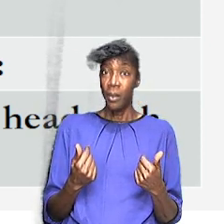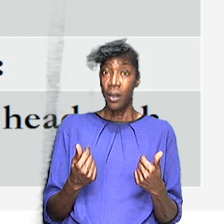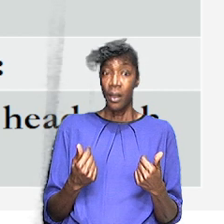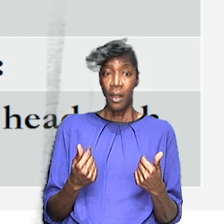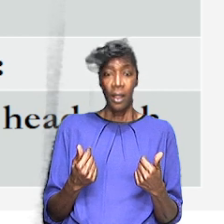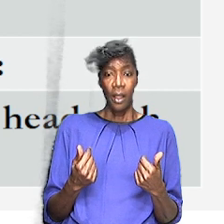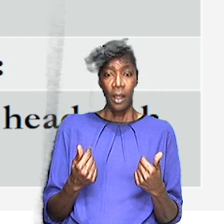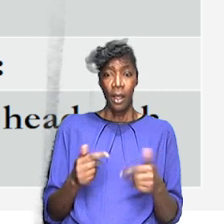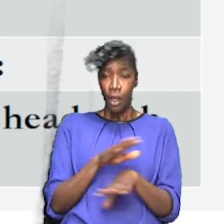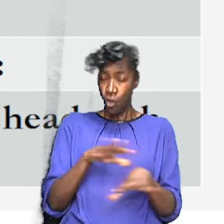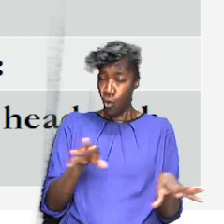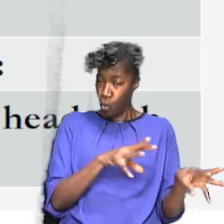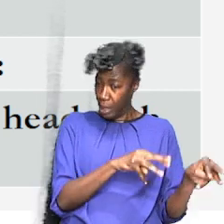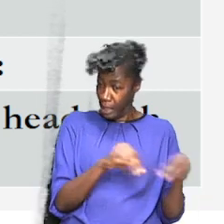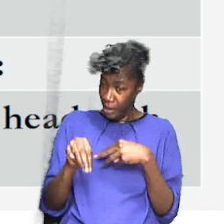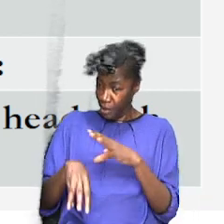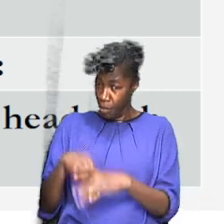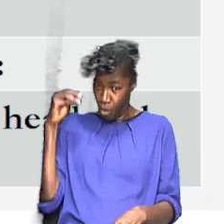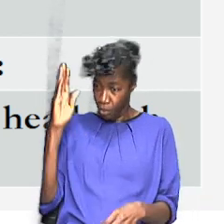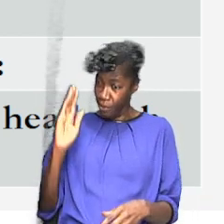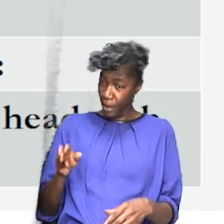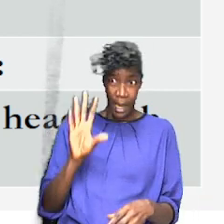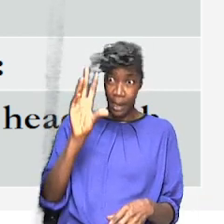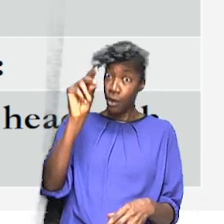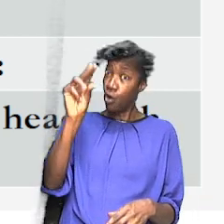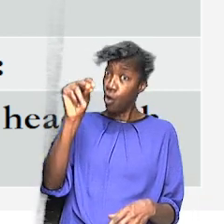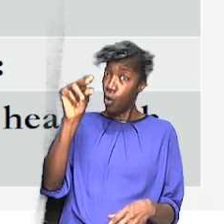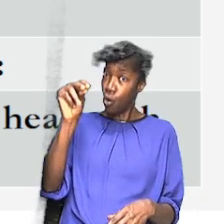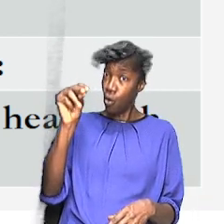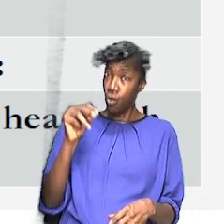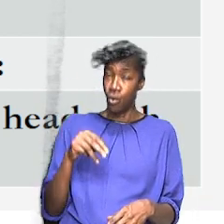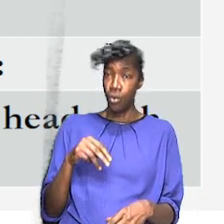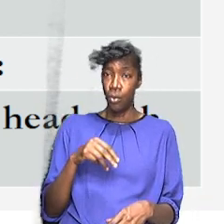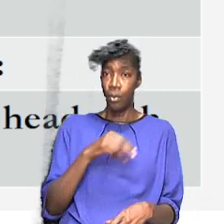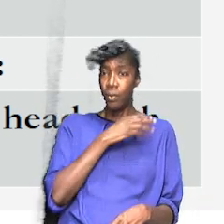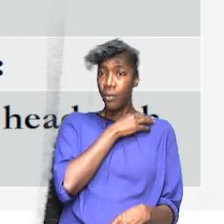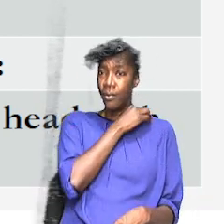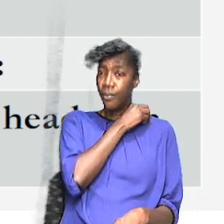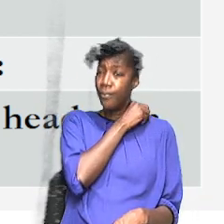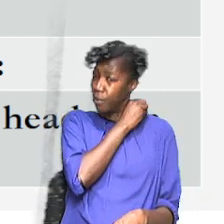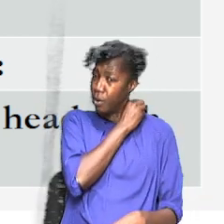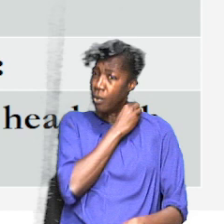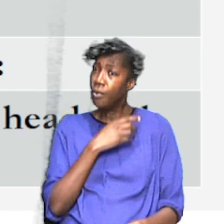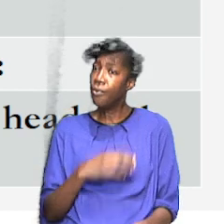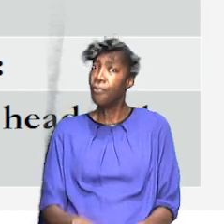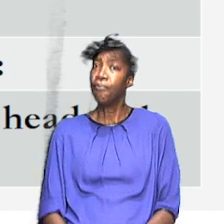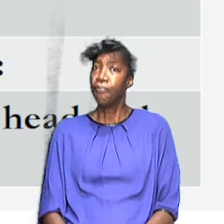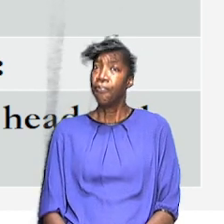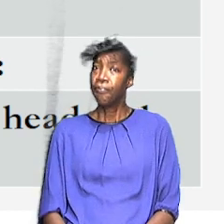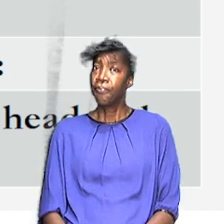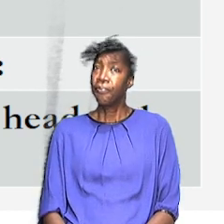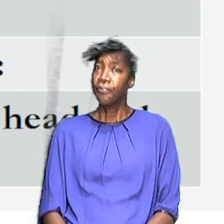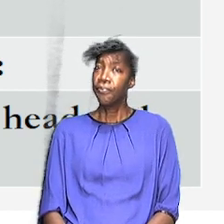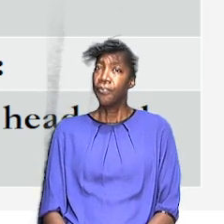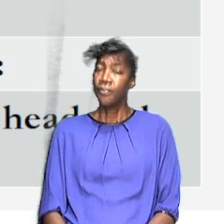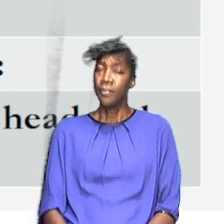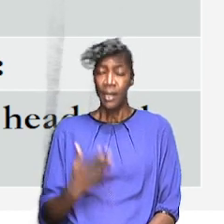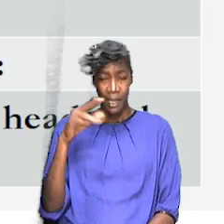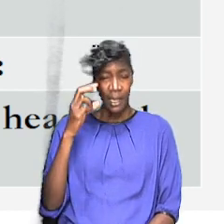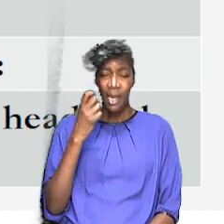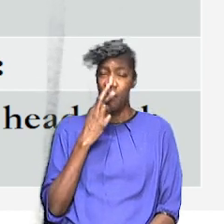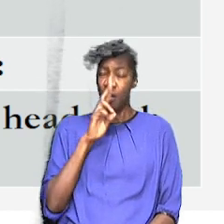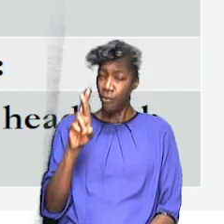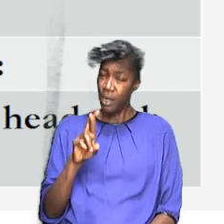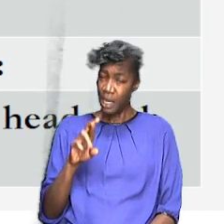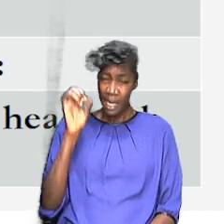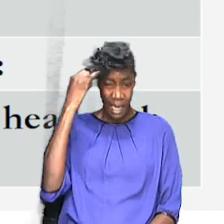You never leave them up on the car porch or stand up or whatever. You're going to seem a little out of place, right? Unless you never really invited them or you don't want